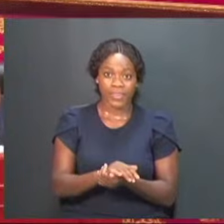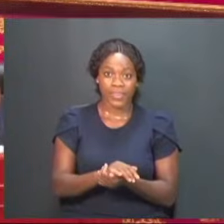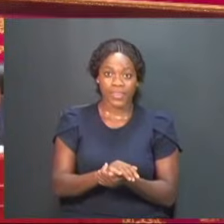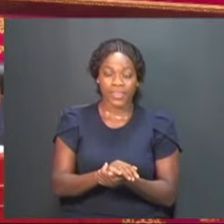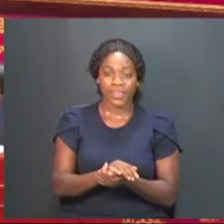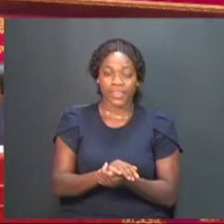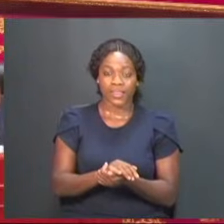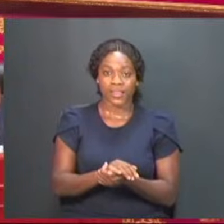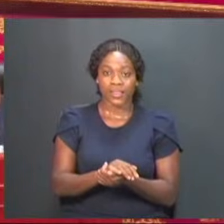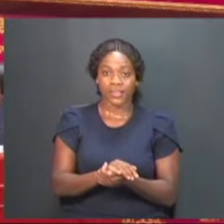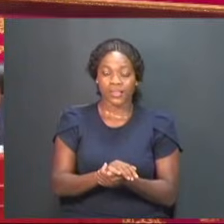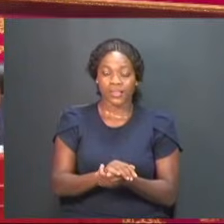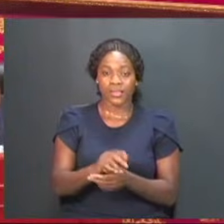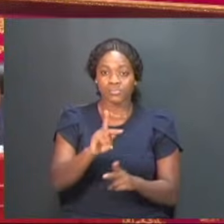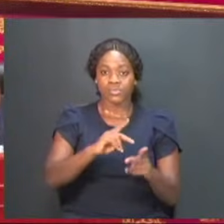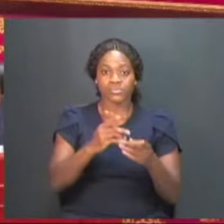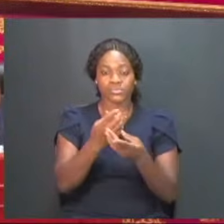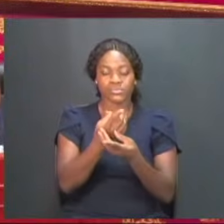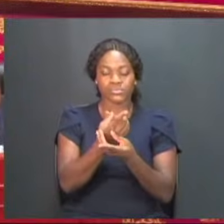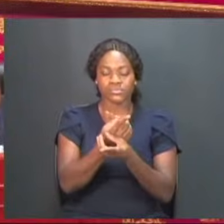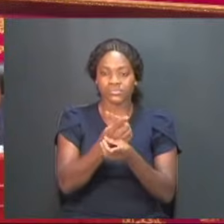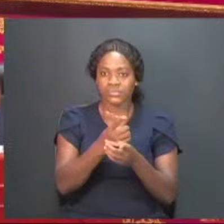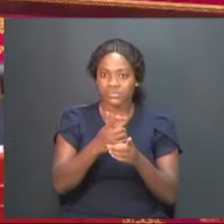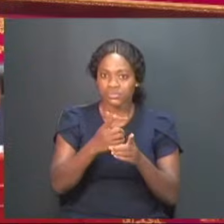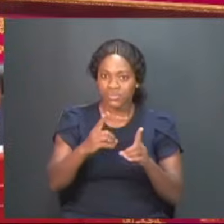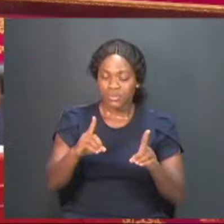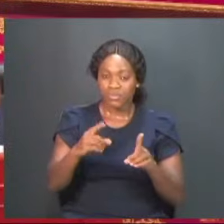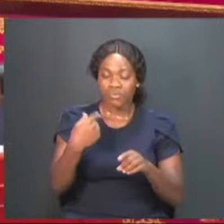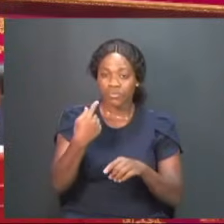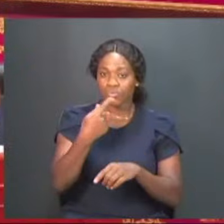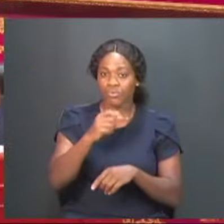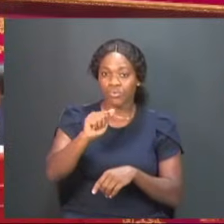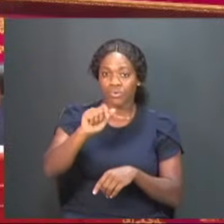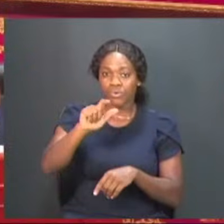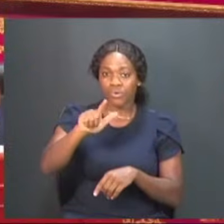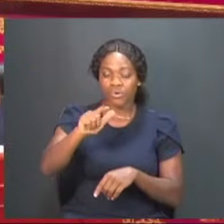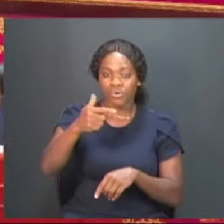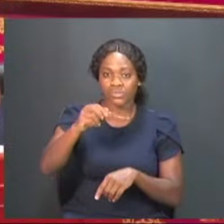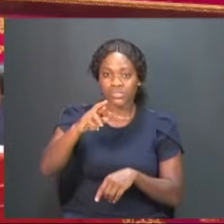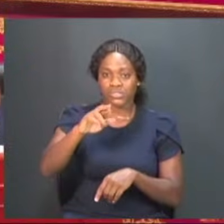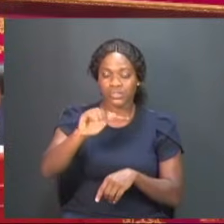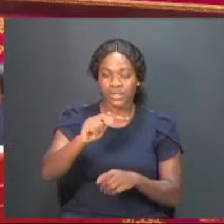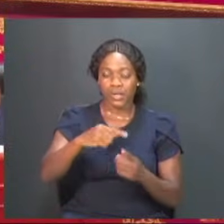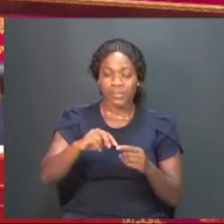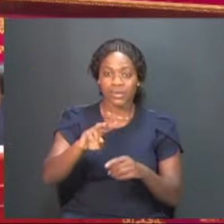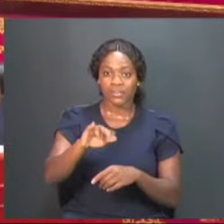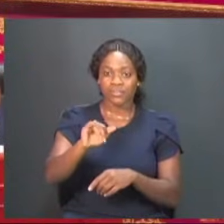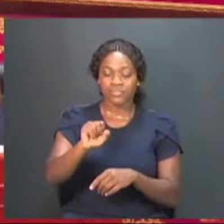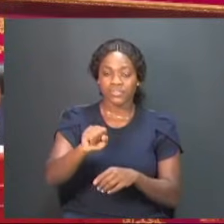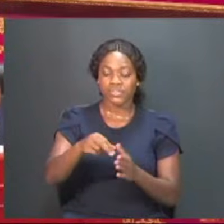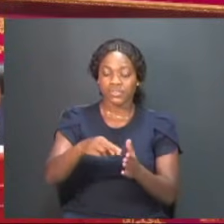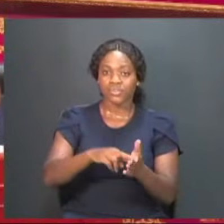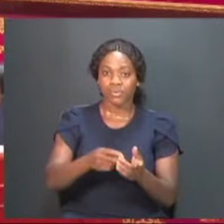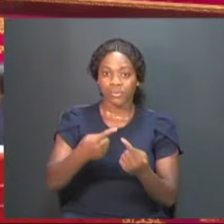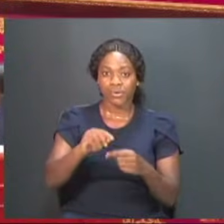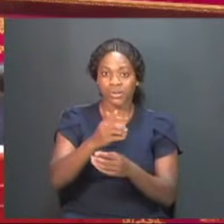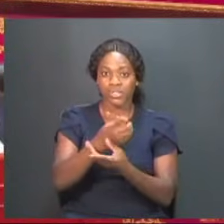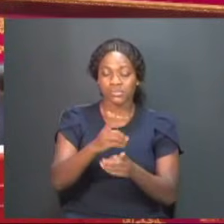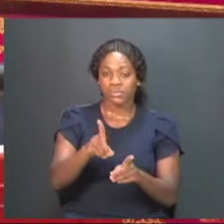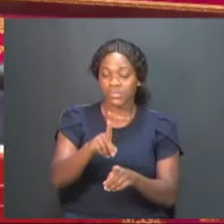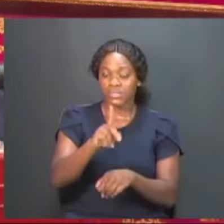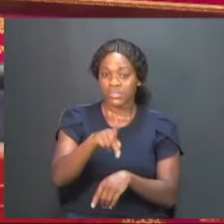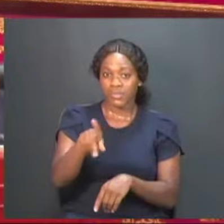the People's Democratic Republic of Algeria on the waiver of the visa requirements for holders of diplomatic and